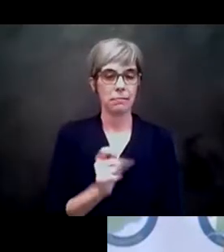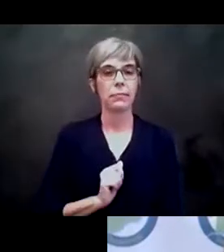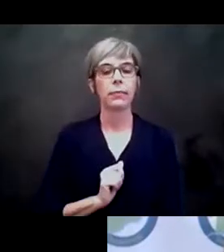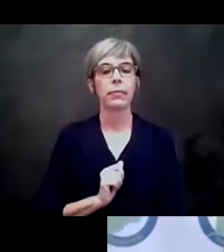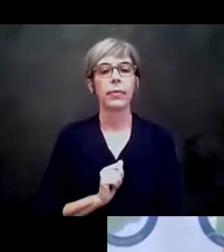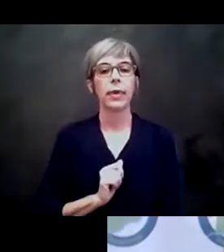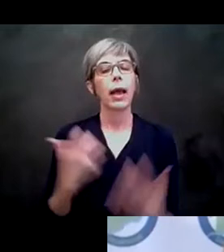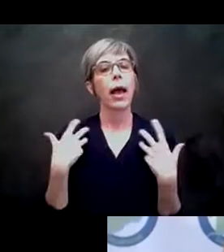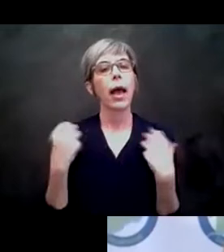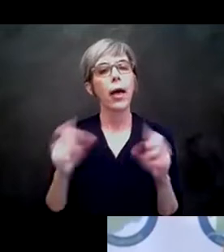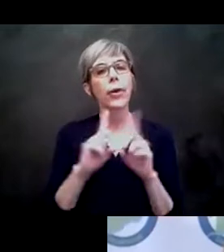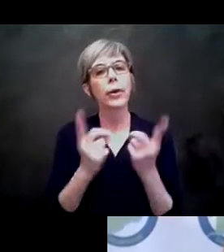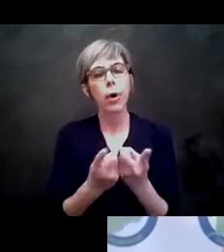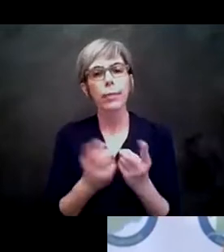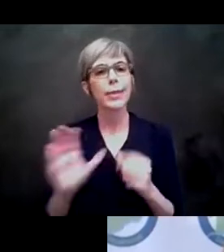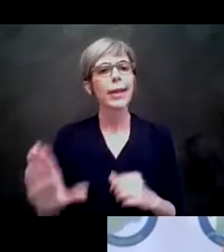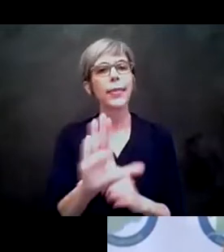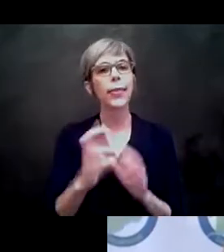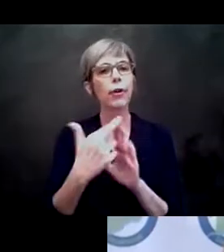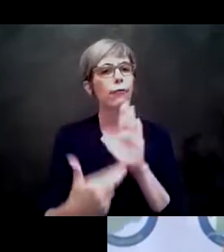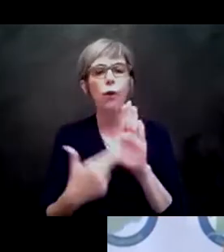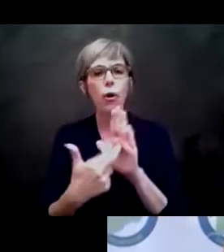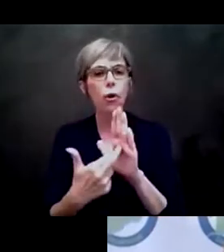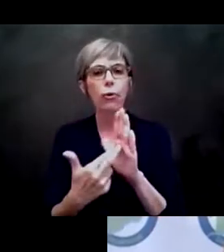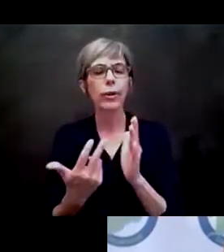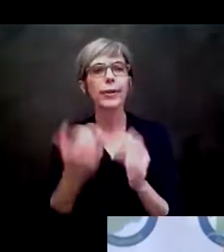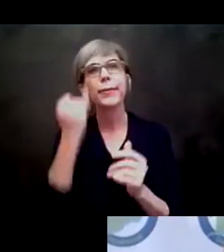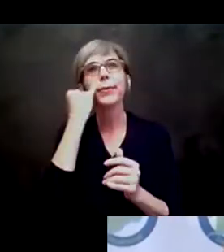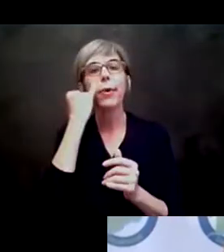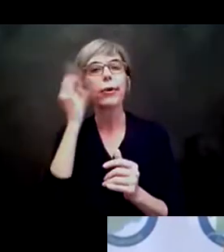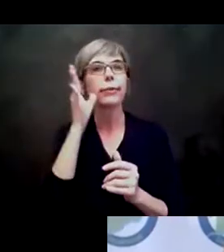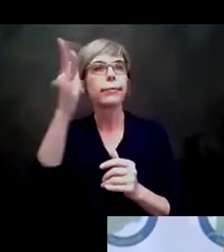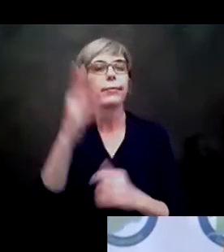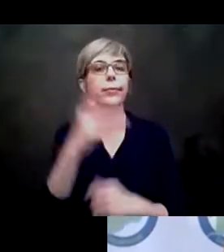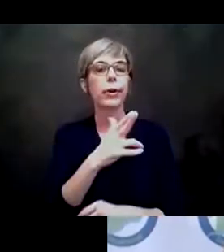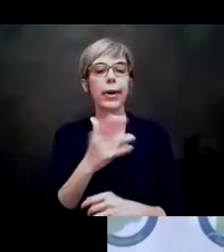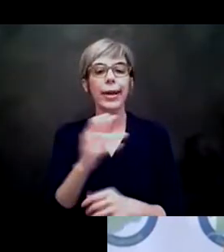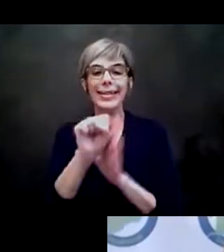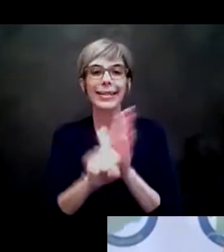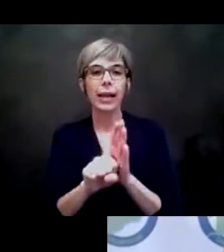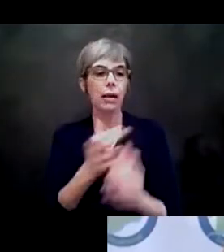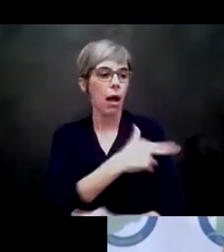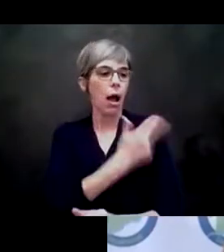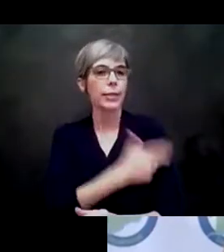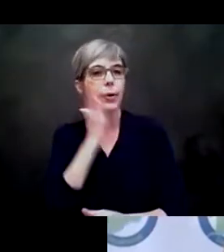health departments play if their respective states run out of hospital beds or ventilators? Do you want to start with that, Nita?